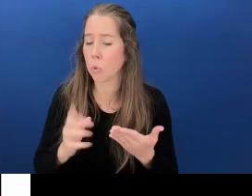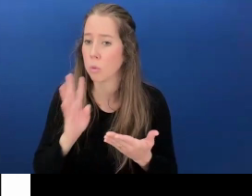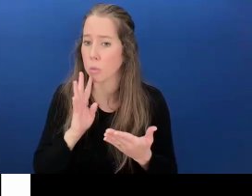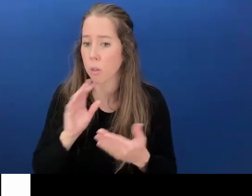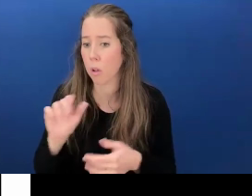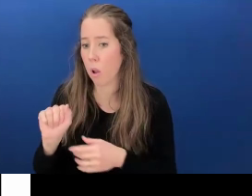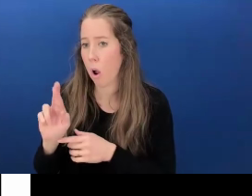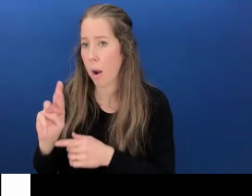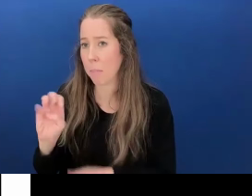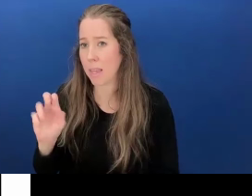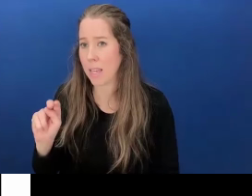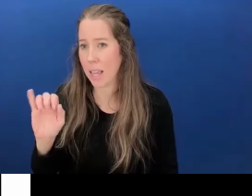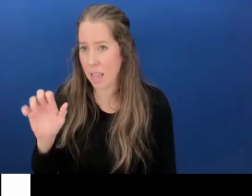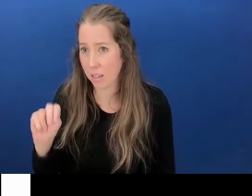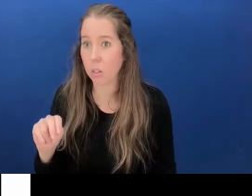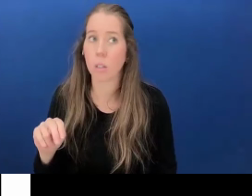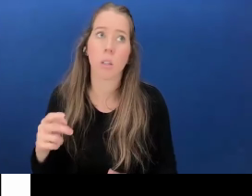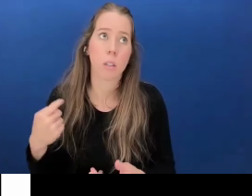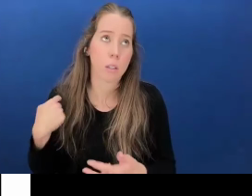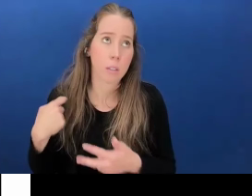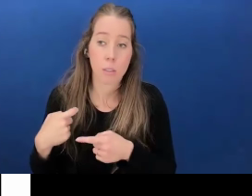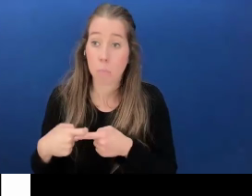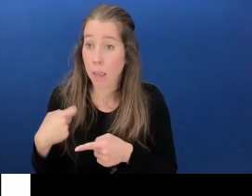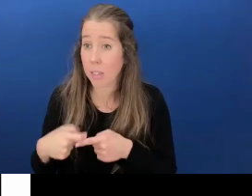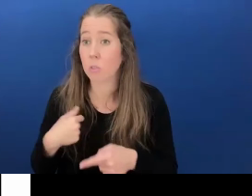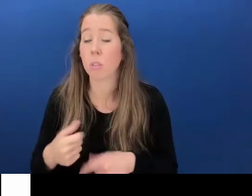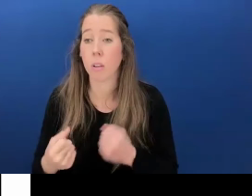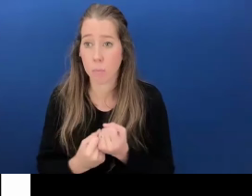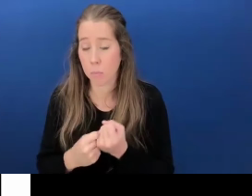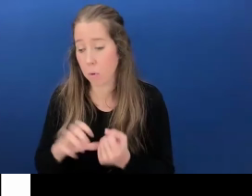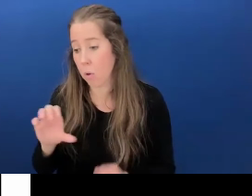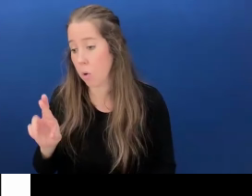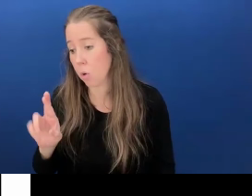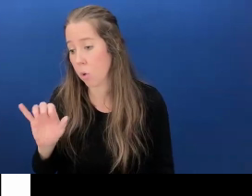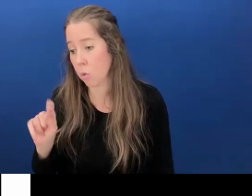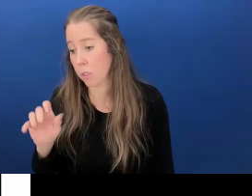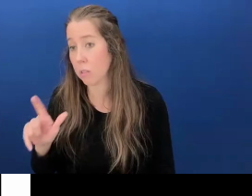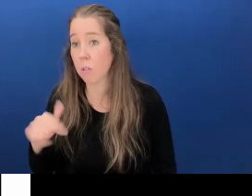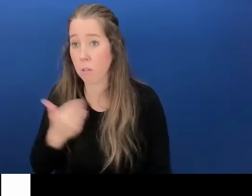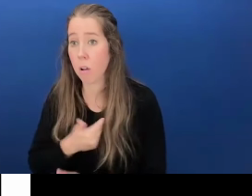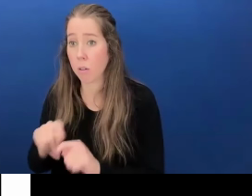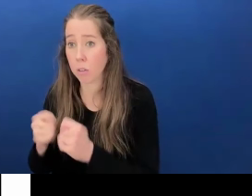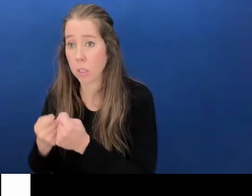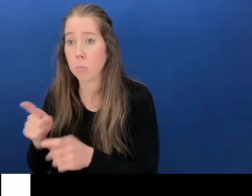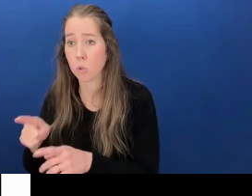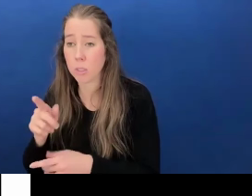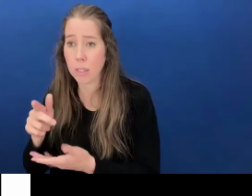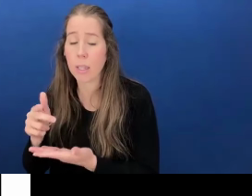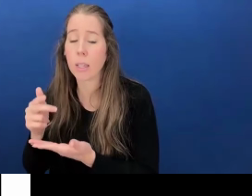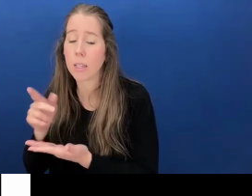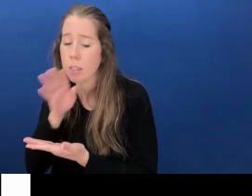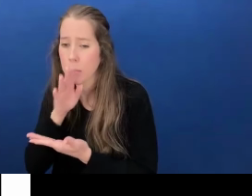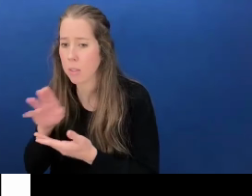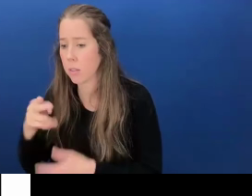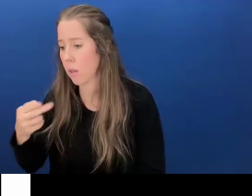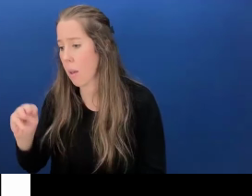girl. So Spanish, I'm able to support. Crystal on our team speaks Hmong, so she's able to provide support to those. Rosa speaks